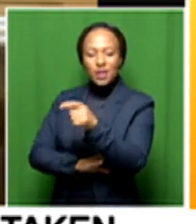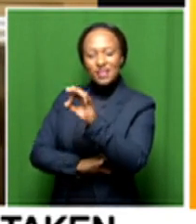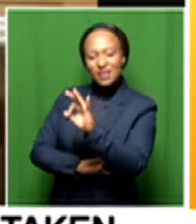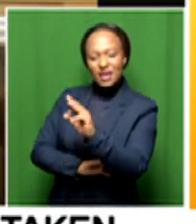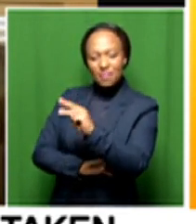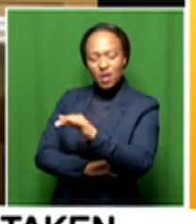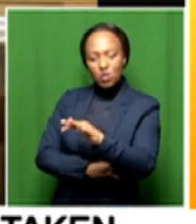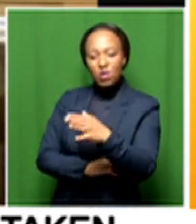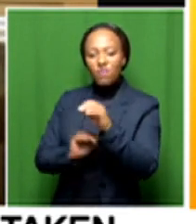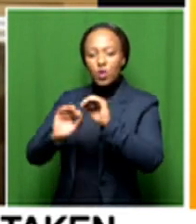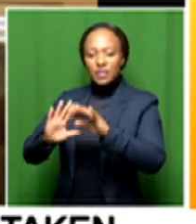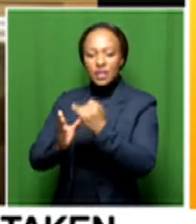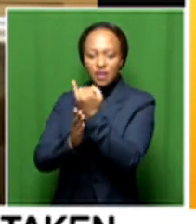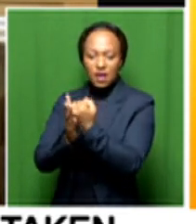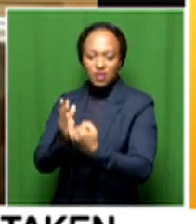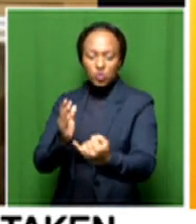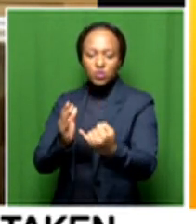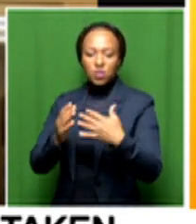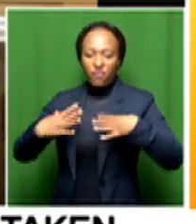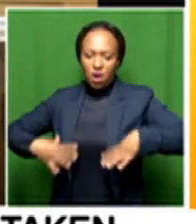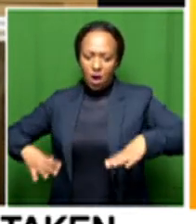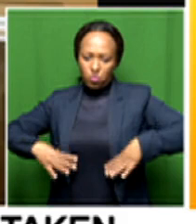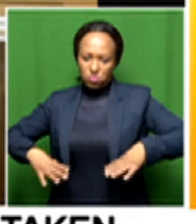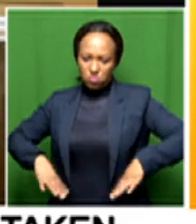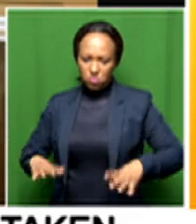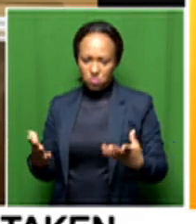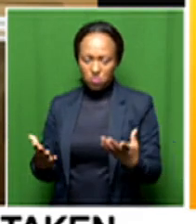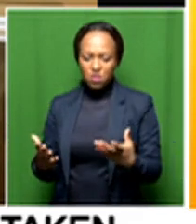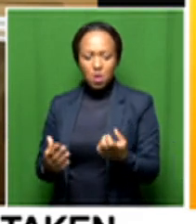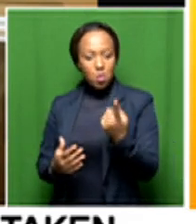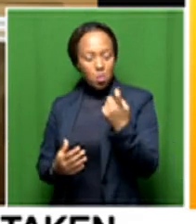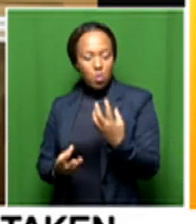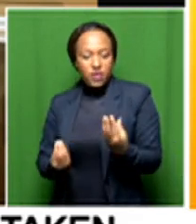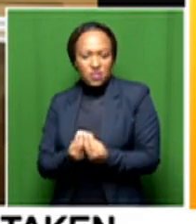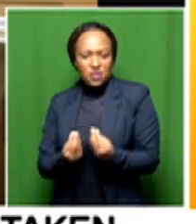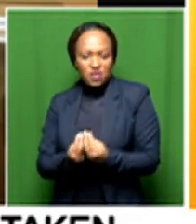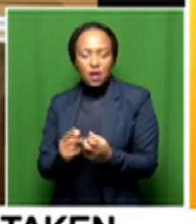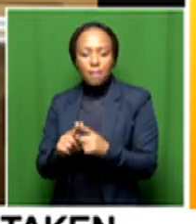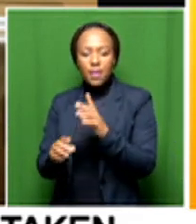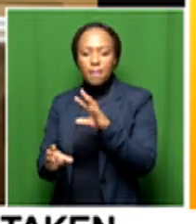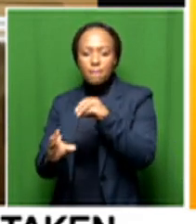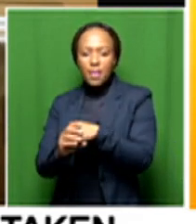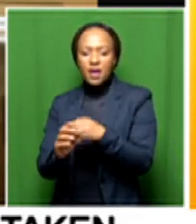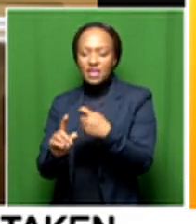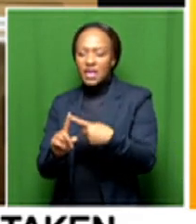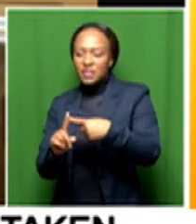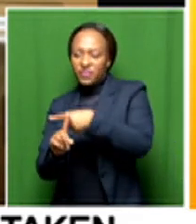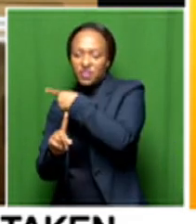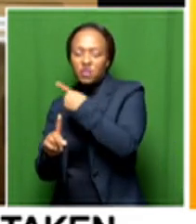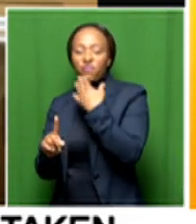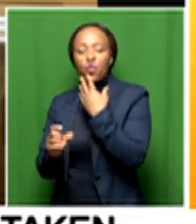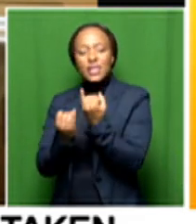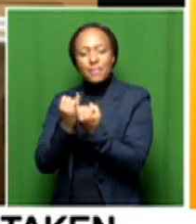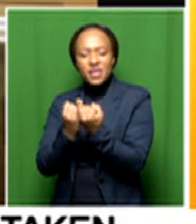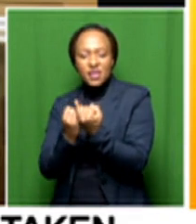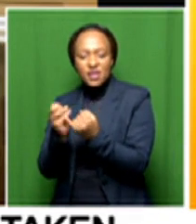supply 10,000 isolation gowns. I mean, this is just one thing as part of a deviation prior to the conclusion of the bidding process.